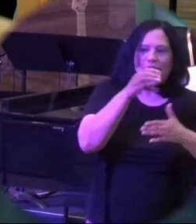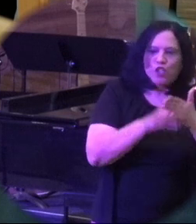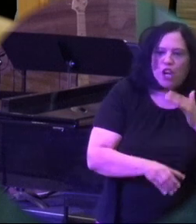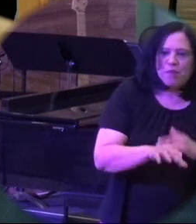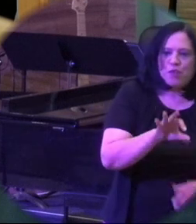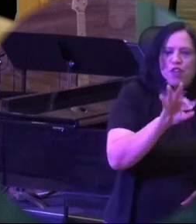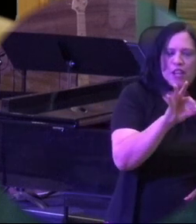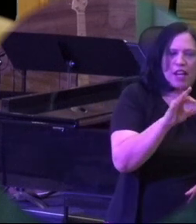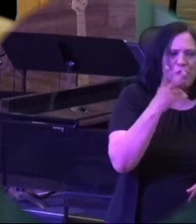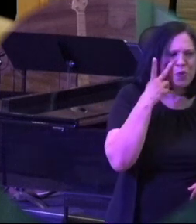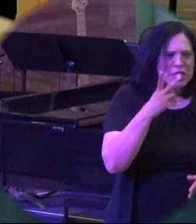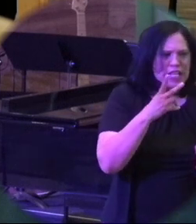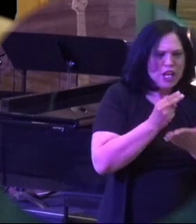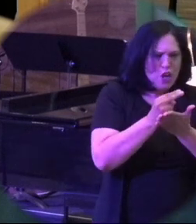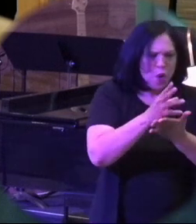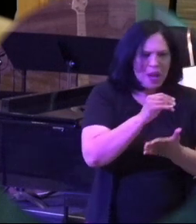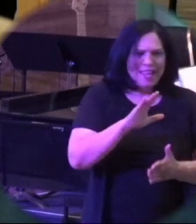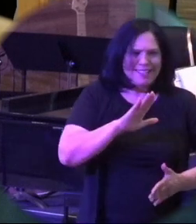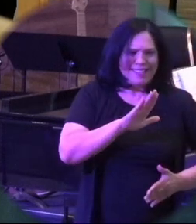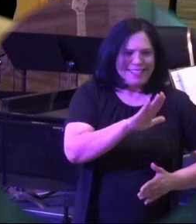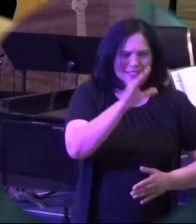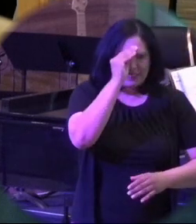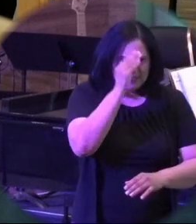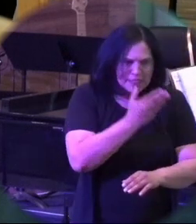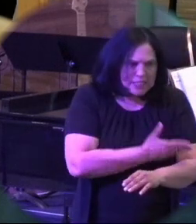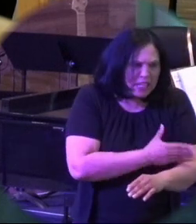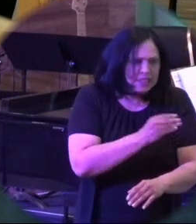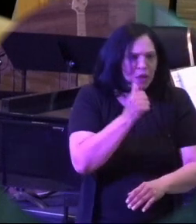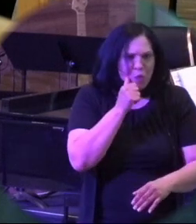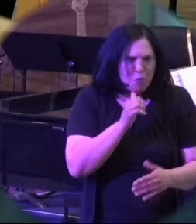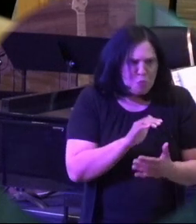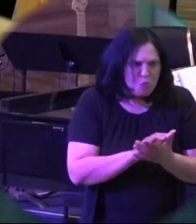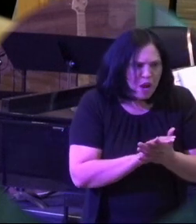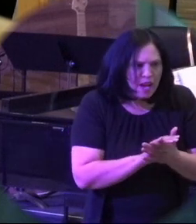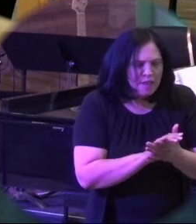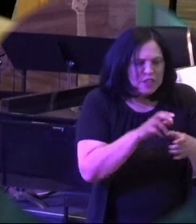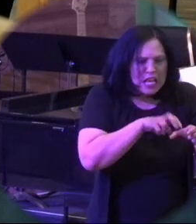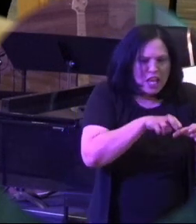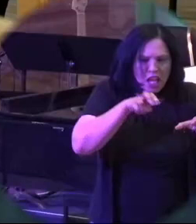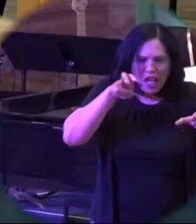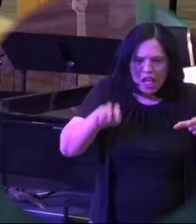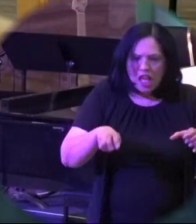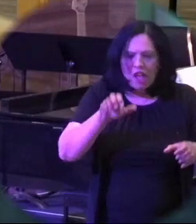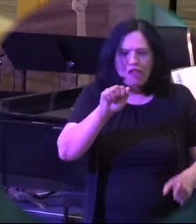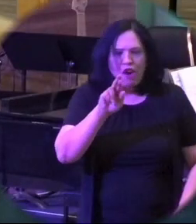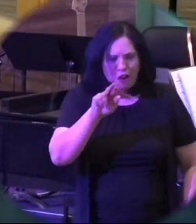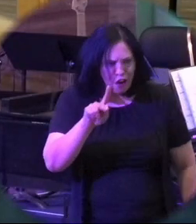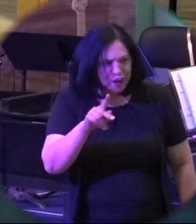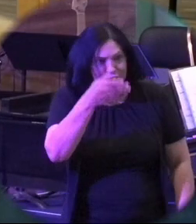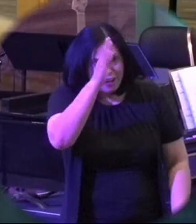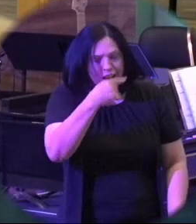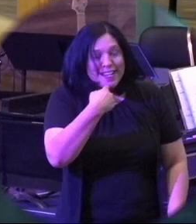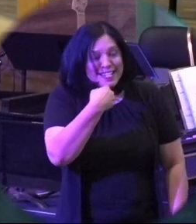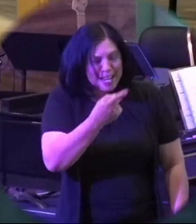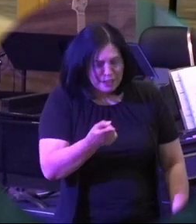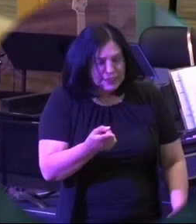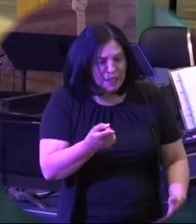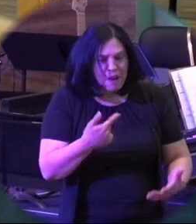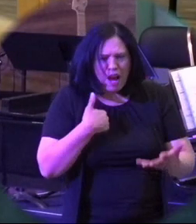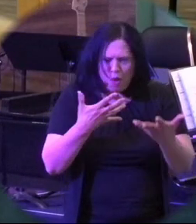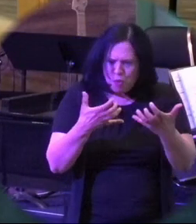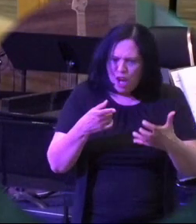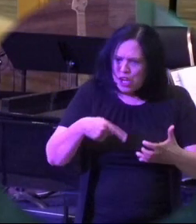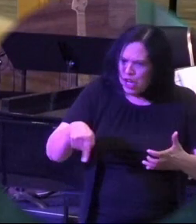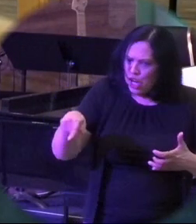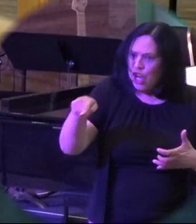here at Noah and his sons and wives getting off of the ark, and God says to them, I want you guys to be